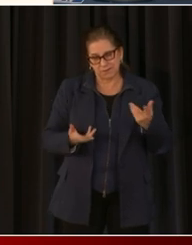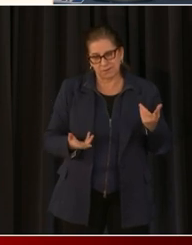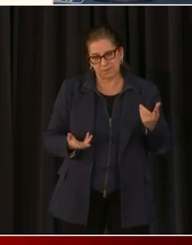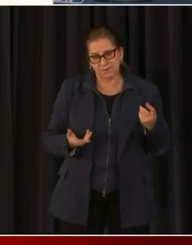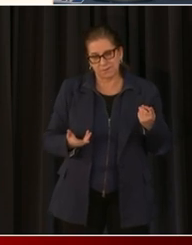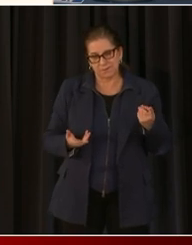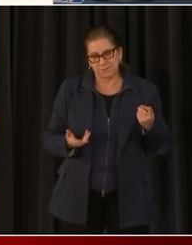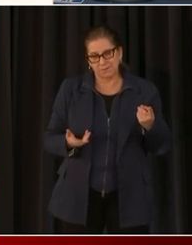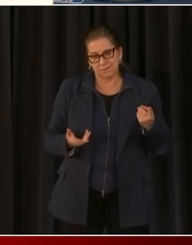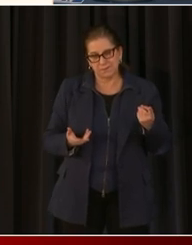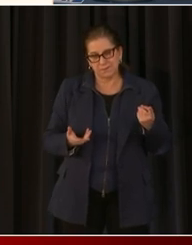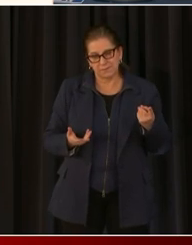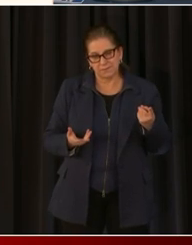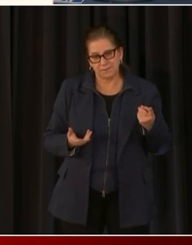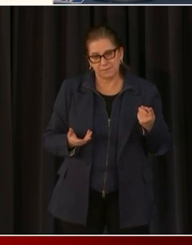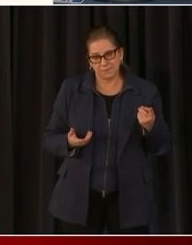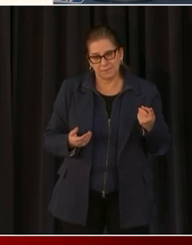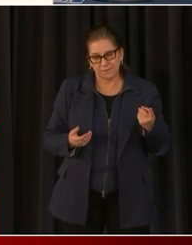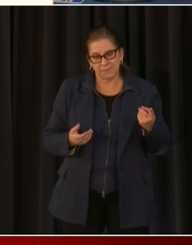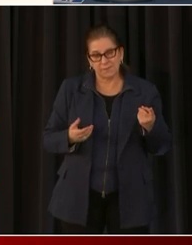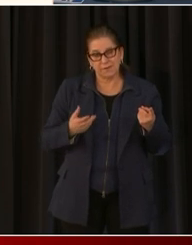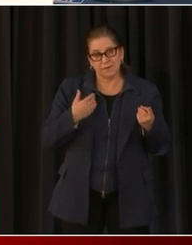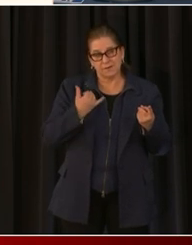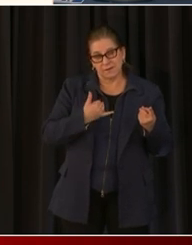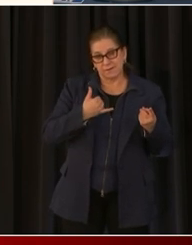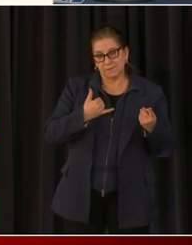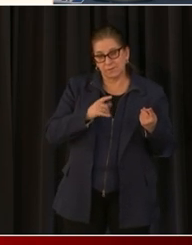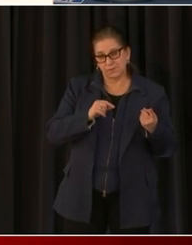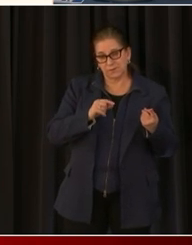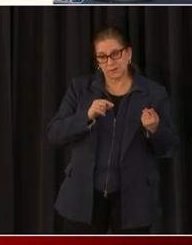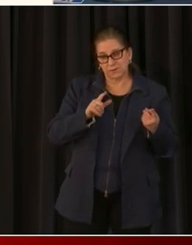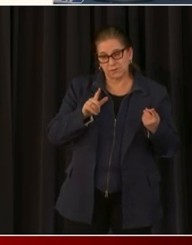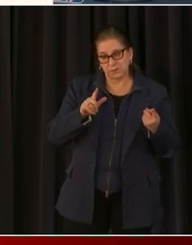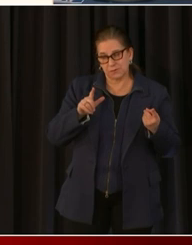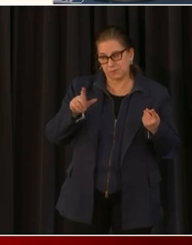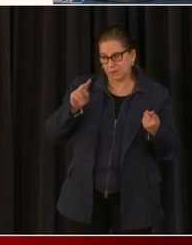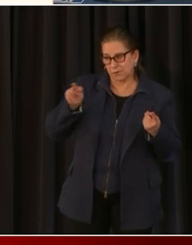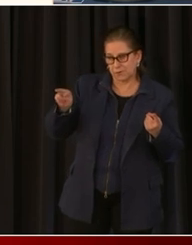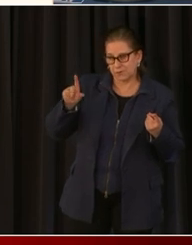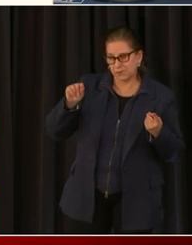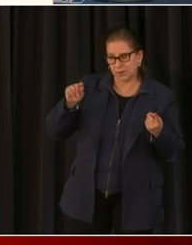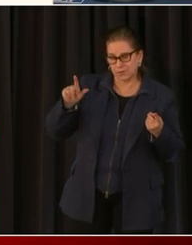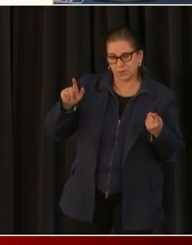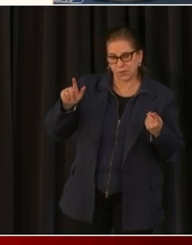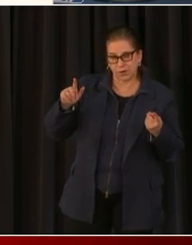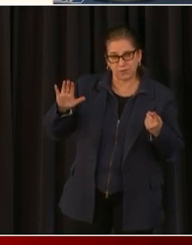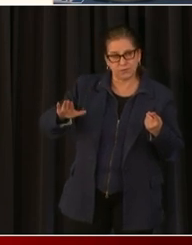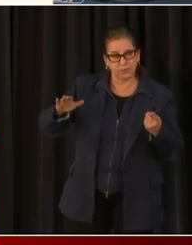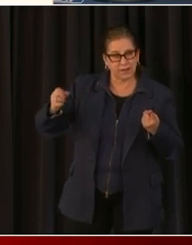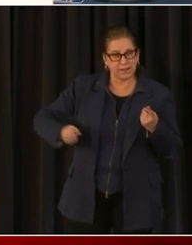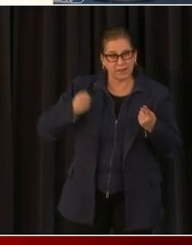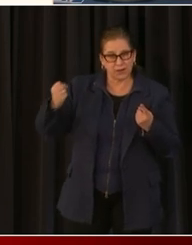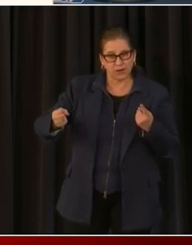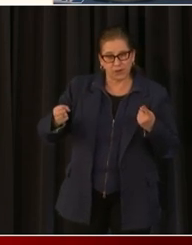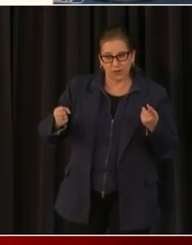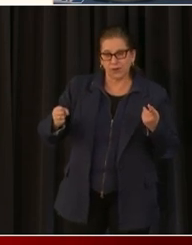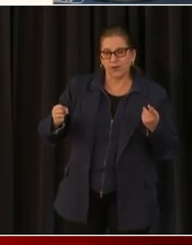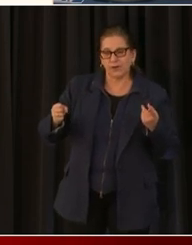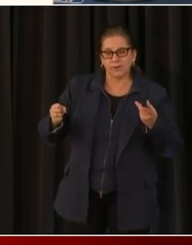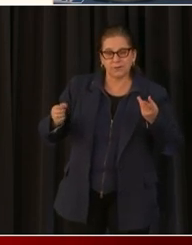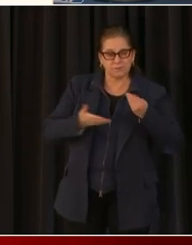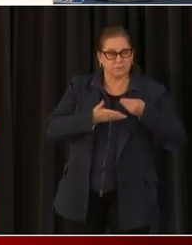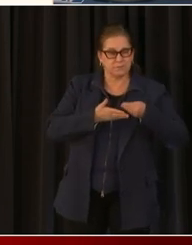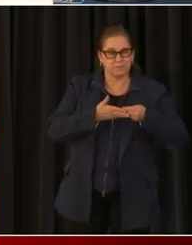we prepare for the 21-22 school year, we're looking to recover strong and